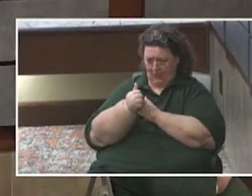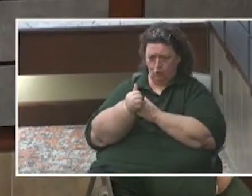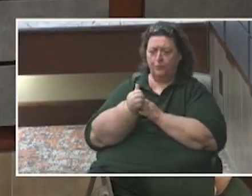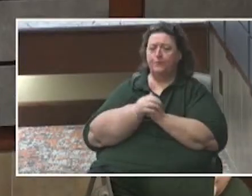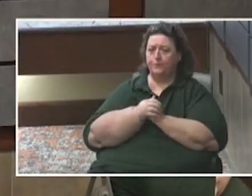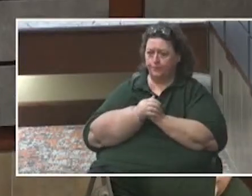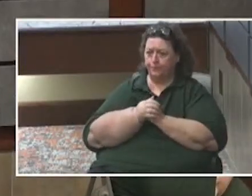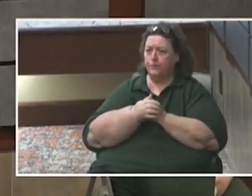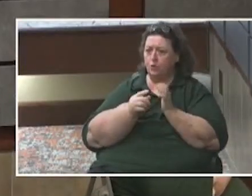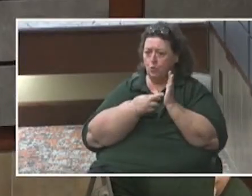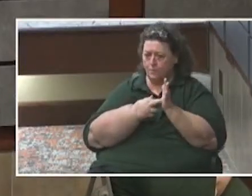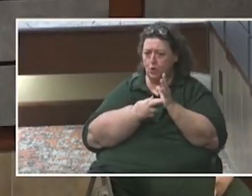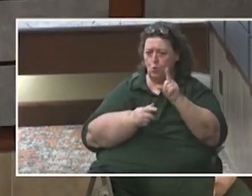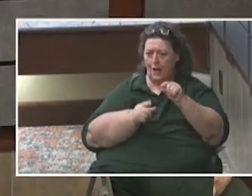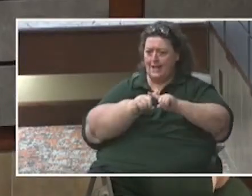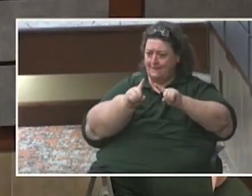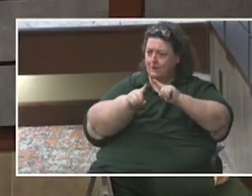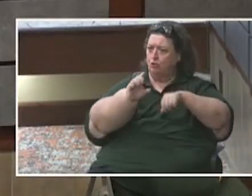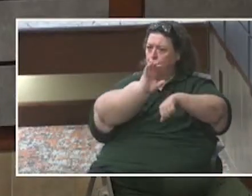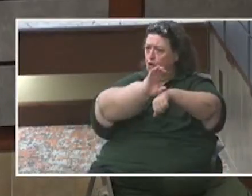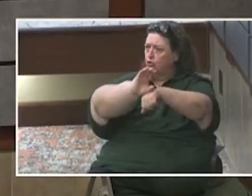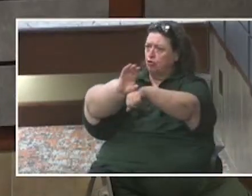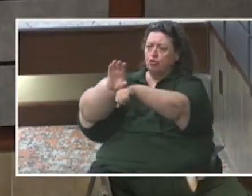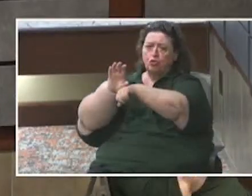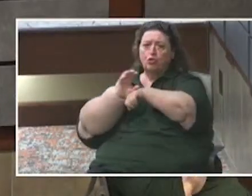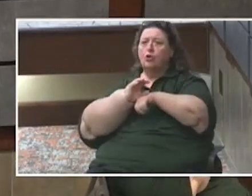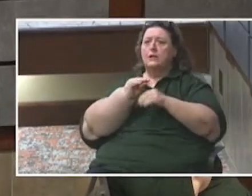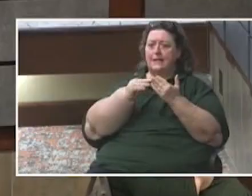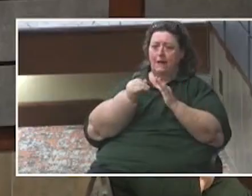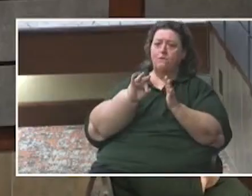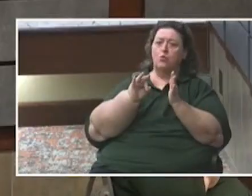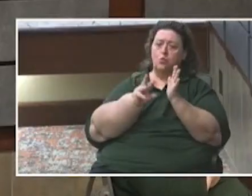faith leaders representing 20 different denominations joined the